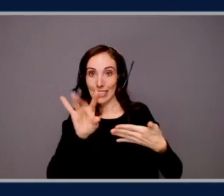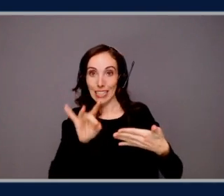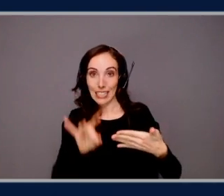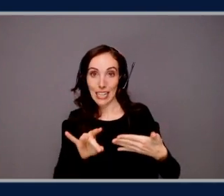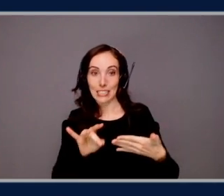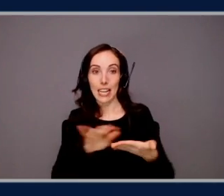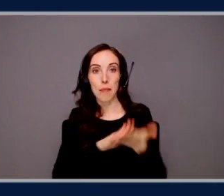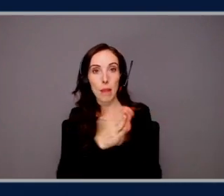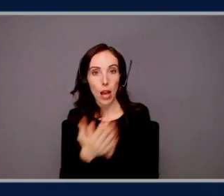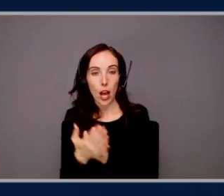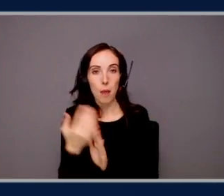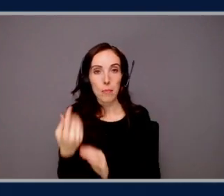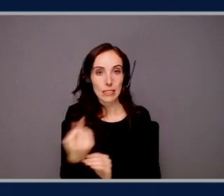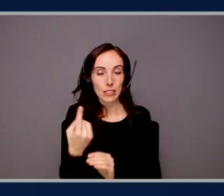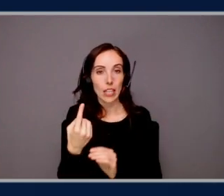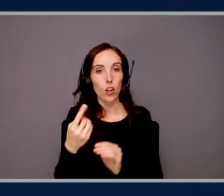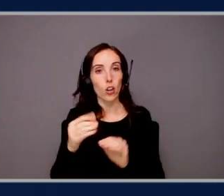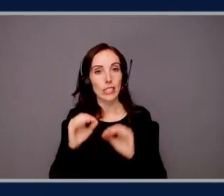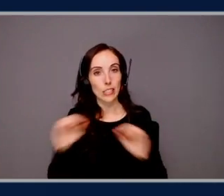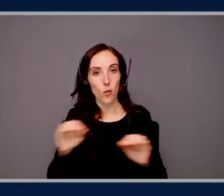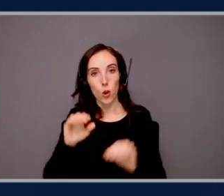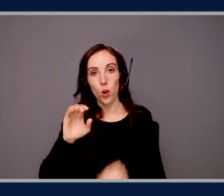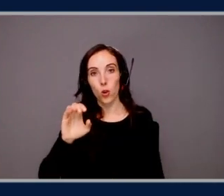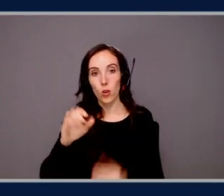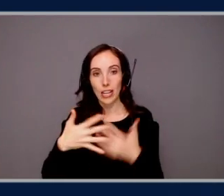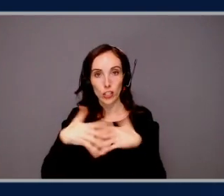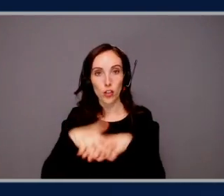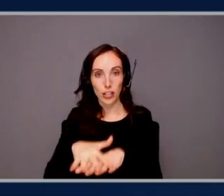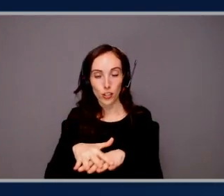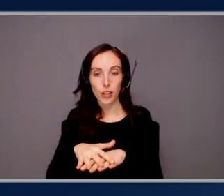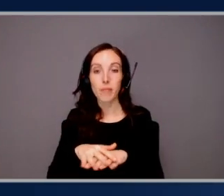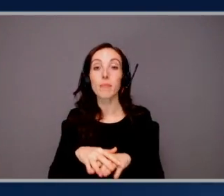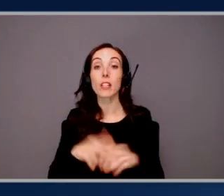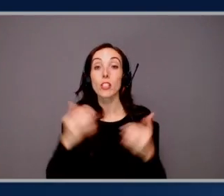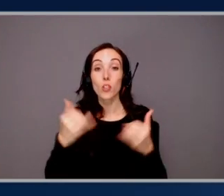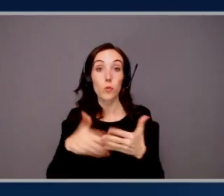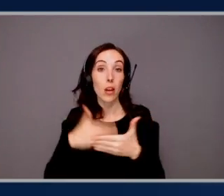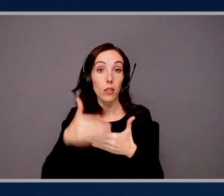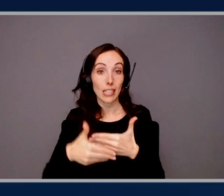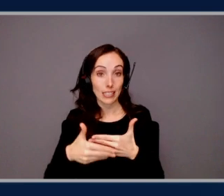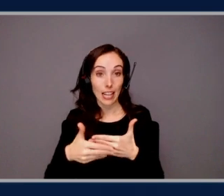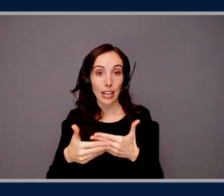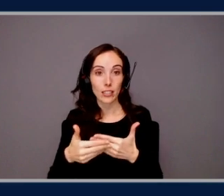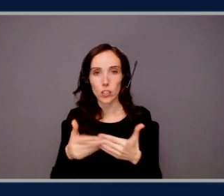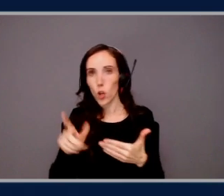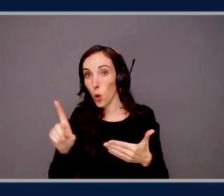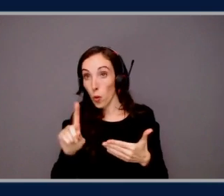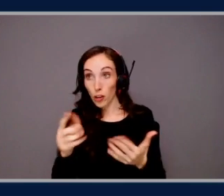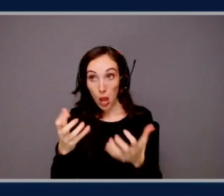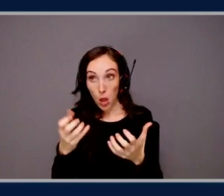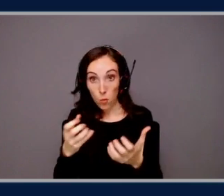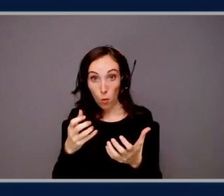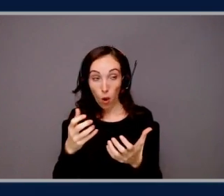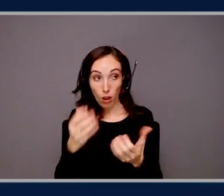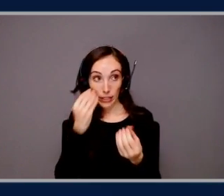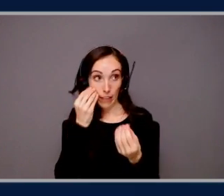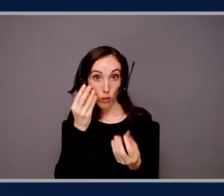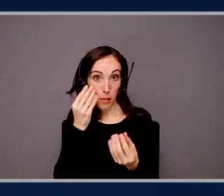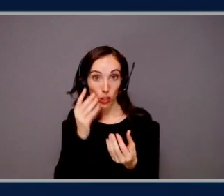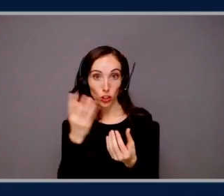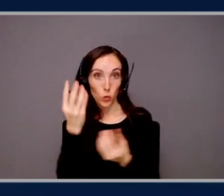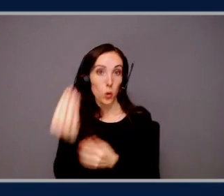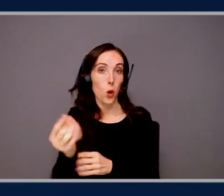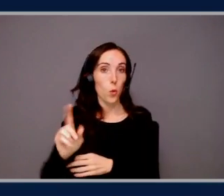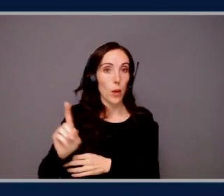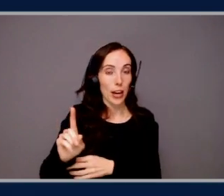integration. Okay? So I've got that, right? Now the next part of this is where do I want this to go? So notice I've now done the source part,